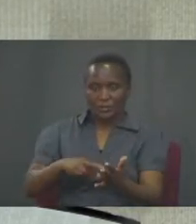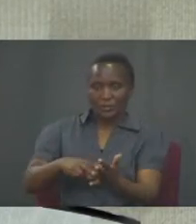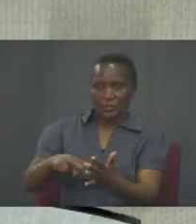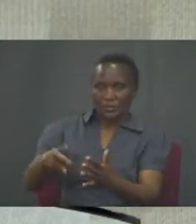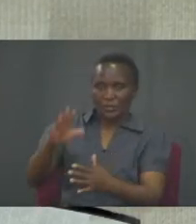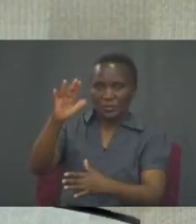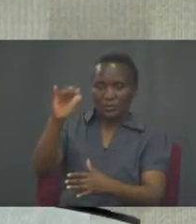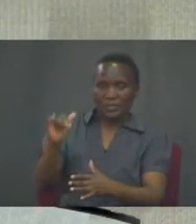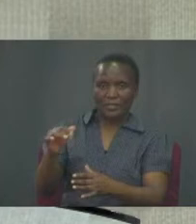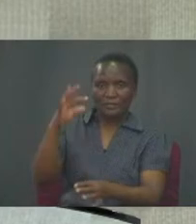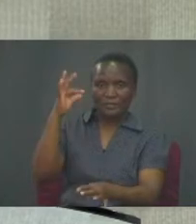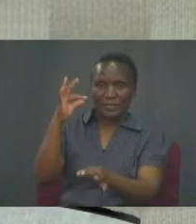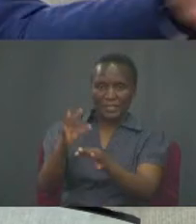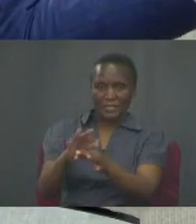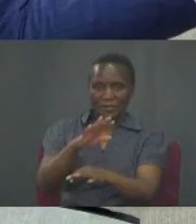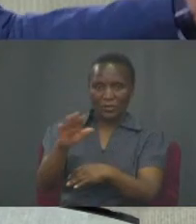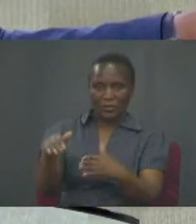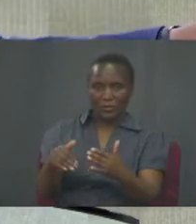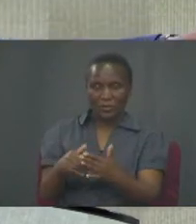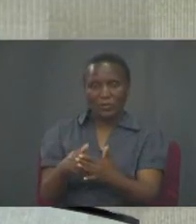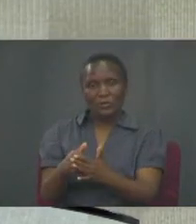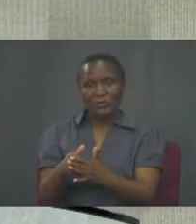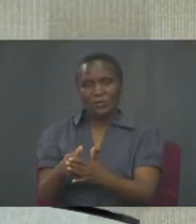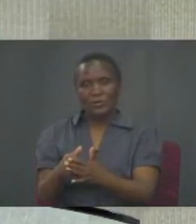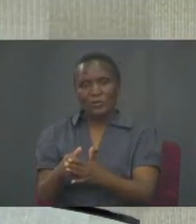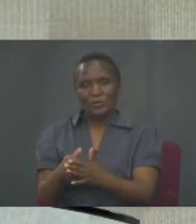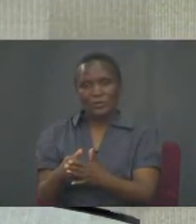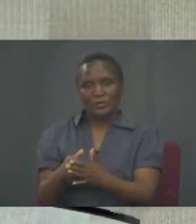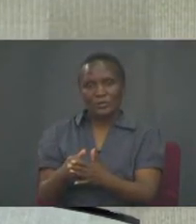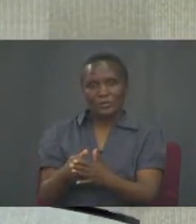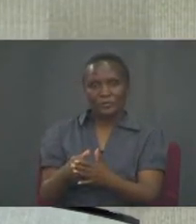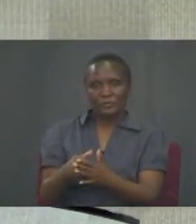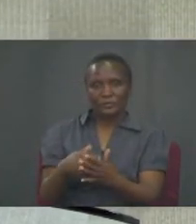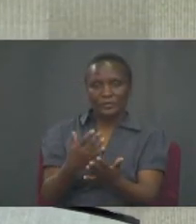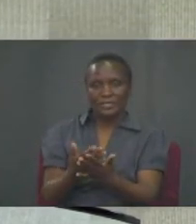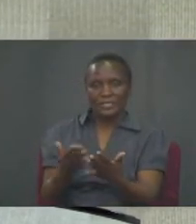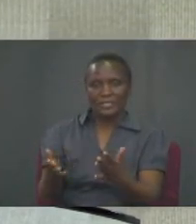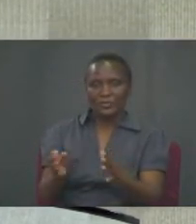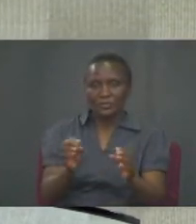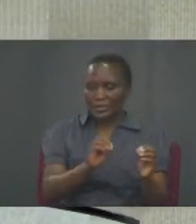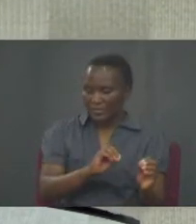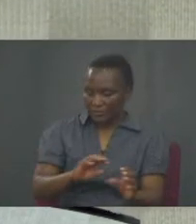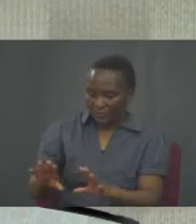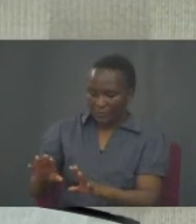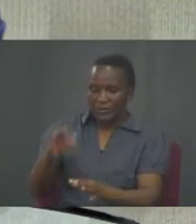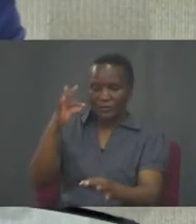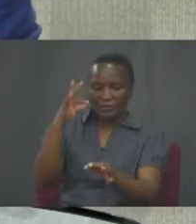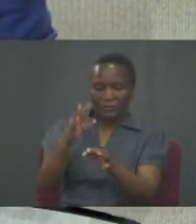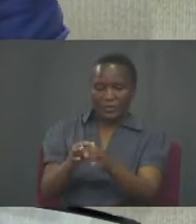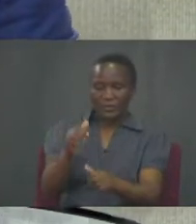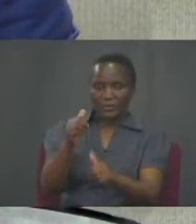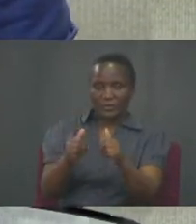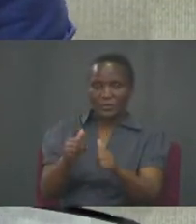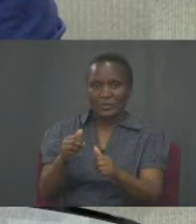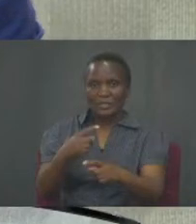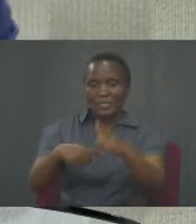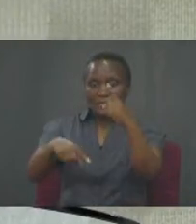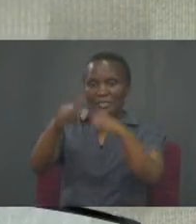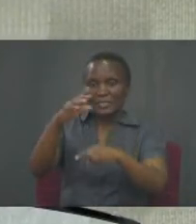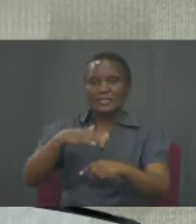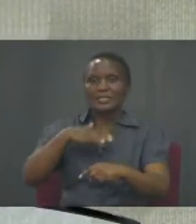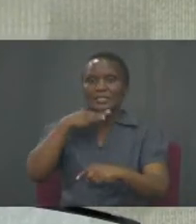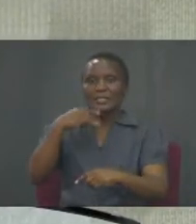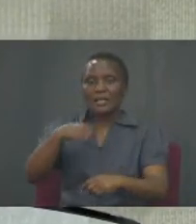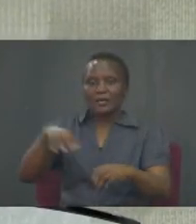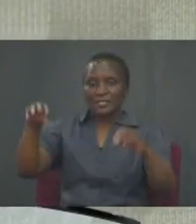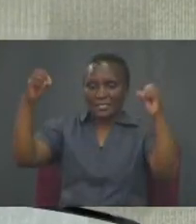breath, swept over every field. The faith by which they conquered death is still our shining shield.